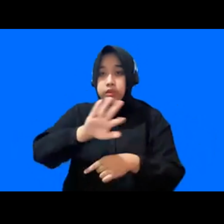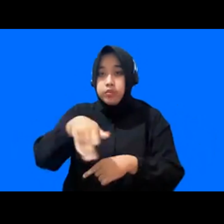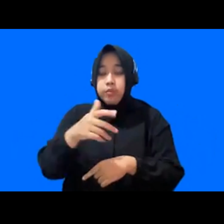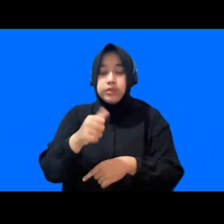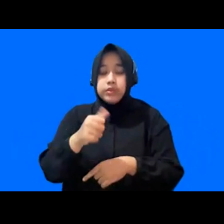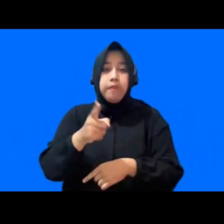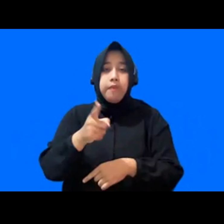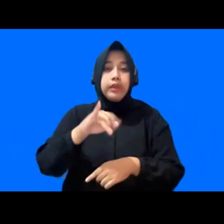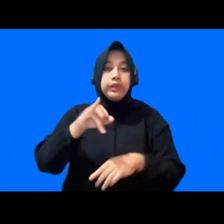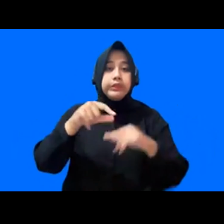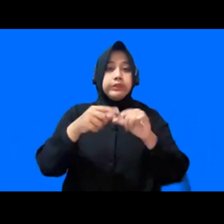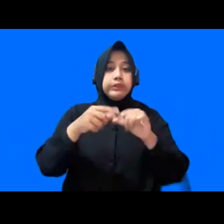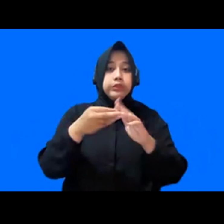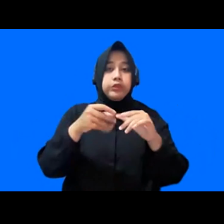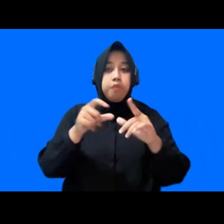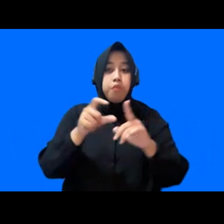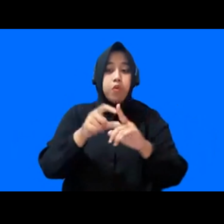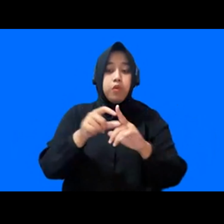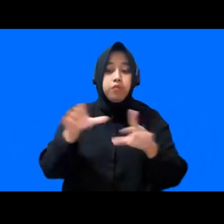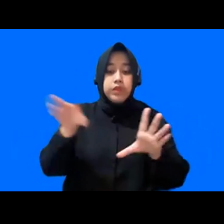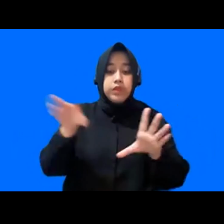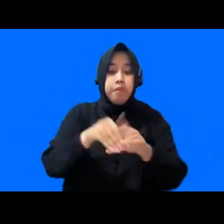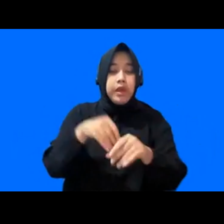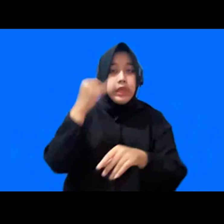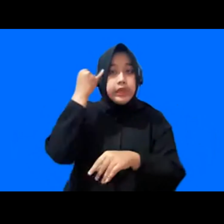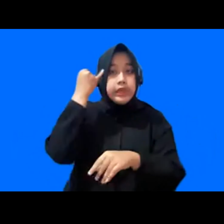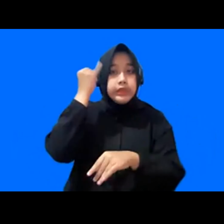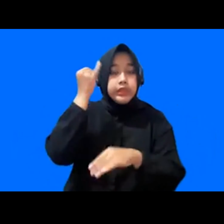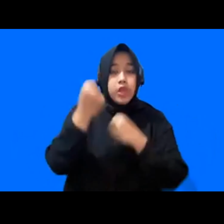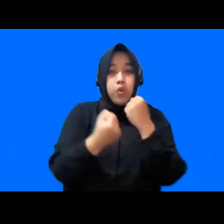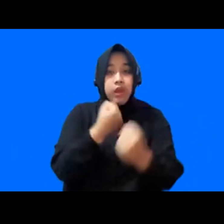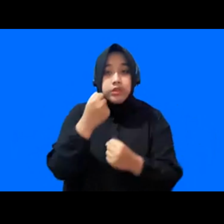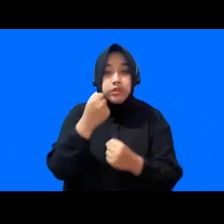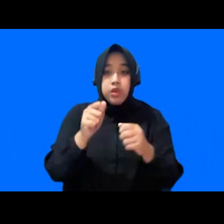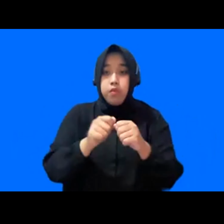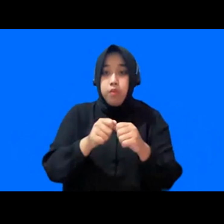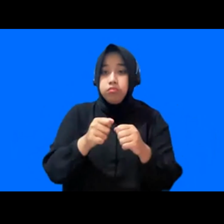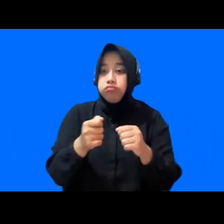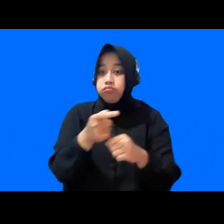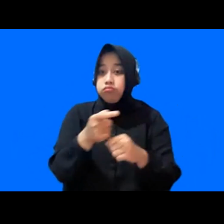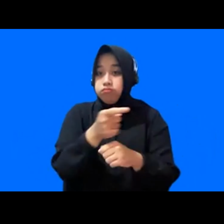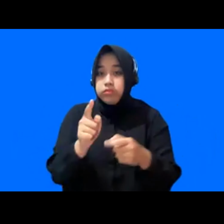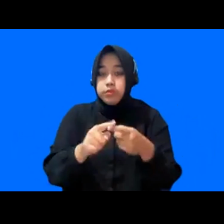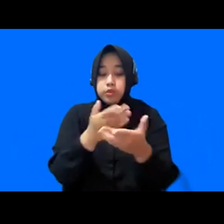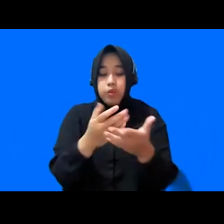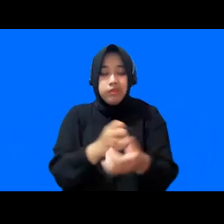the session. I think we're going to see a slide with the Jamboard link coming